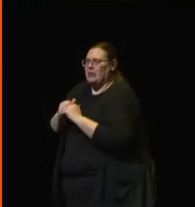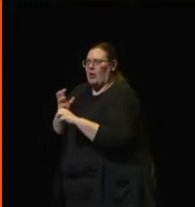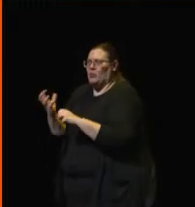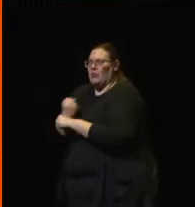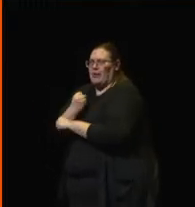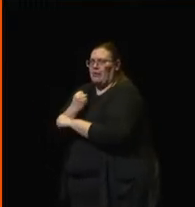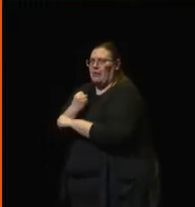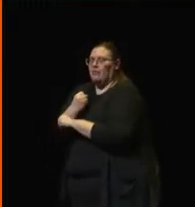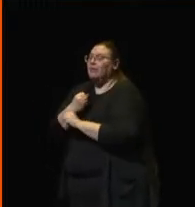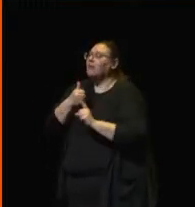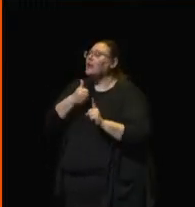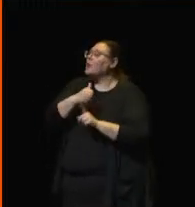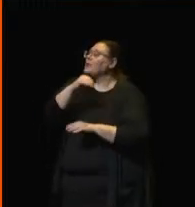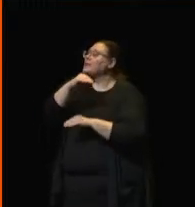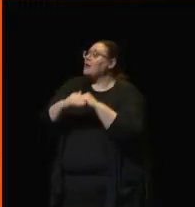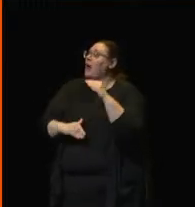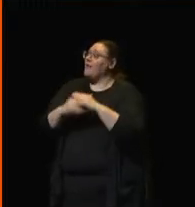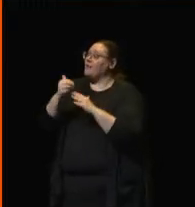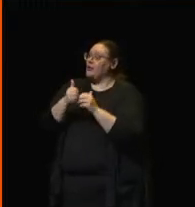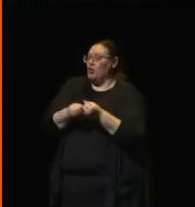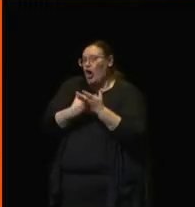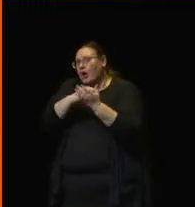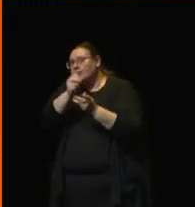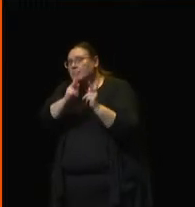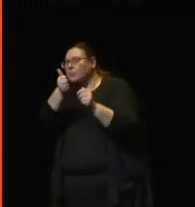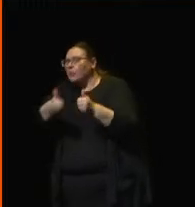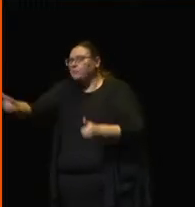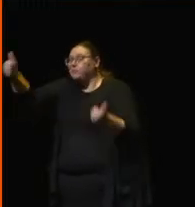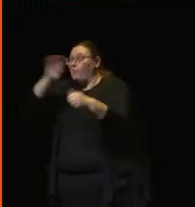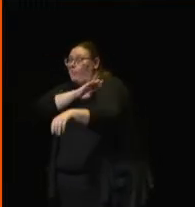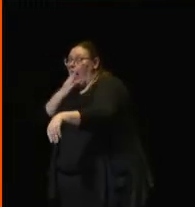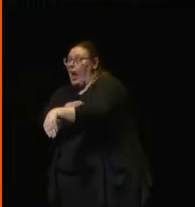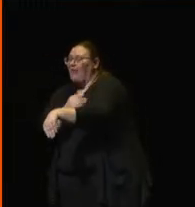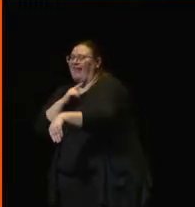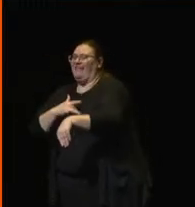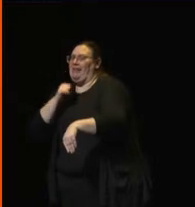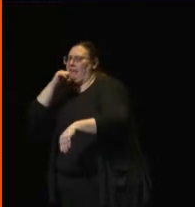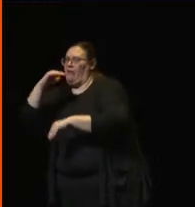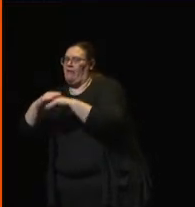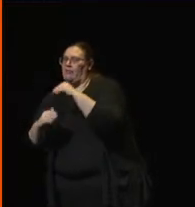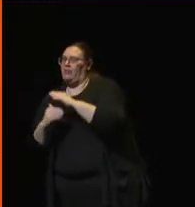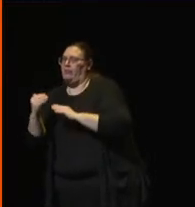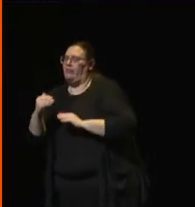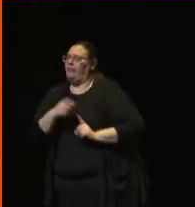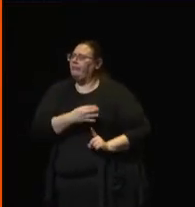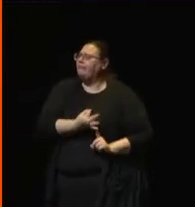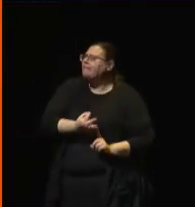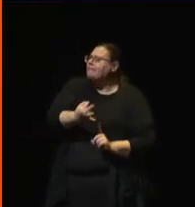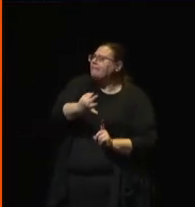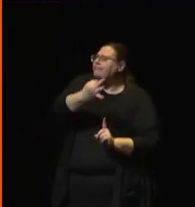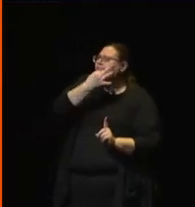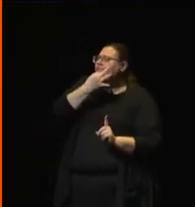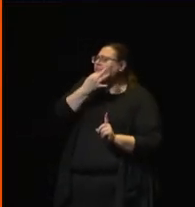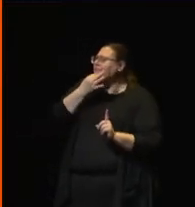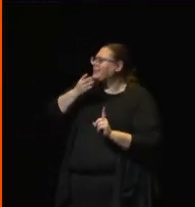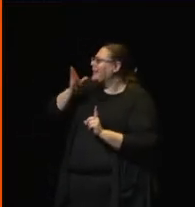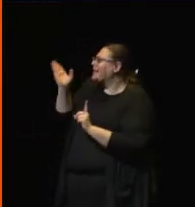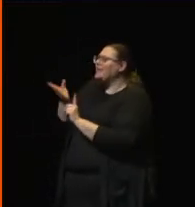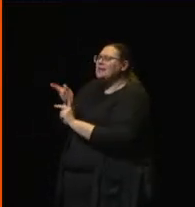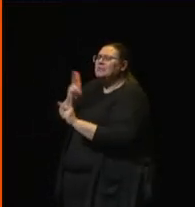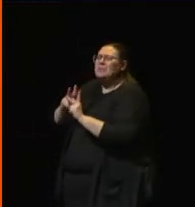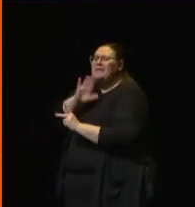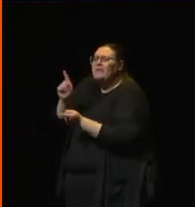comfortable making powerful people uncomfortable and gifted at rallying perfect strangers to his